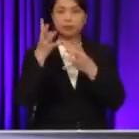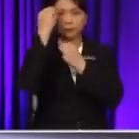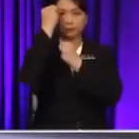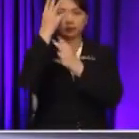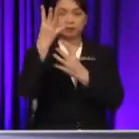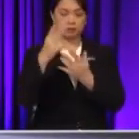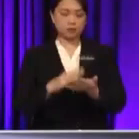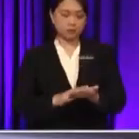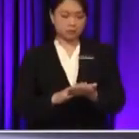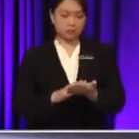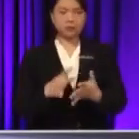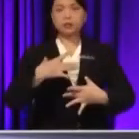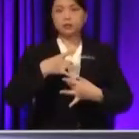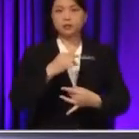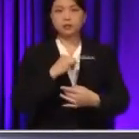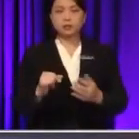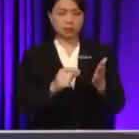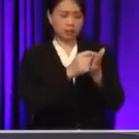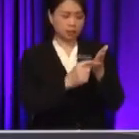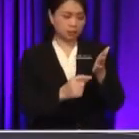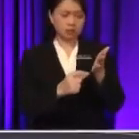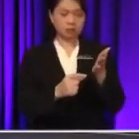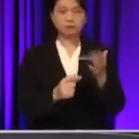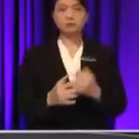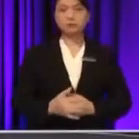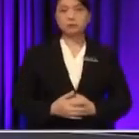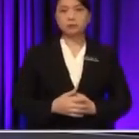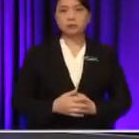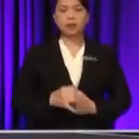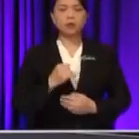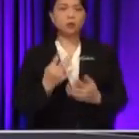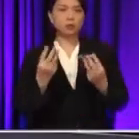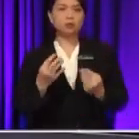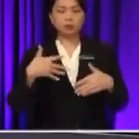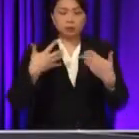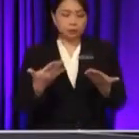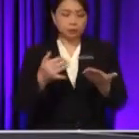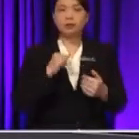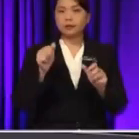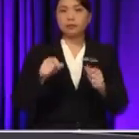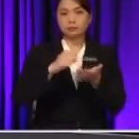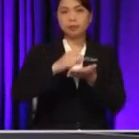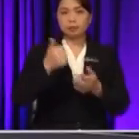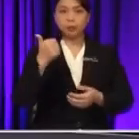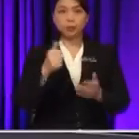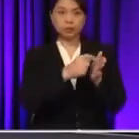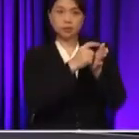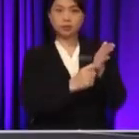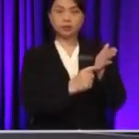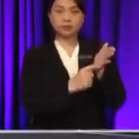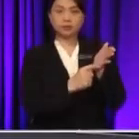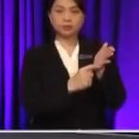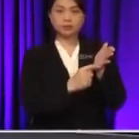and interesting article. I wonder how I can write a good article.